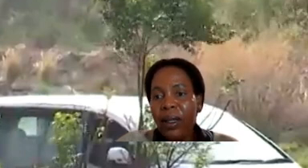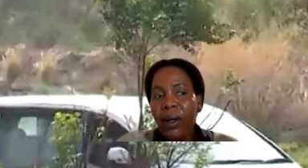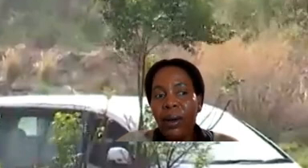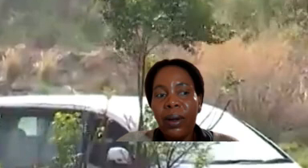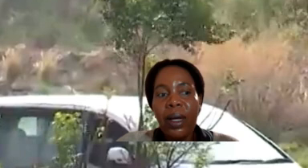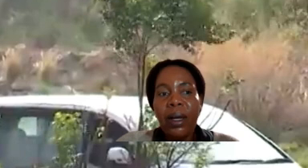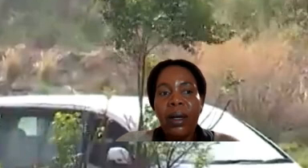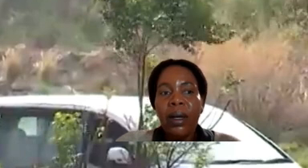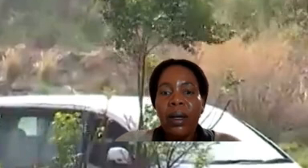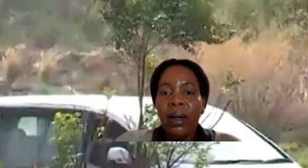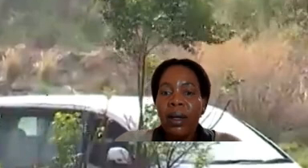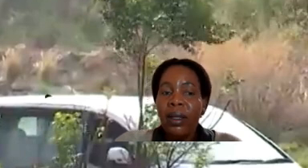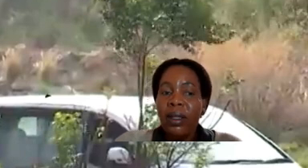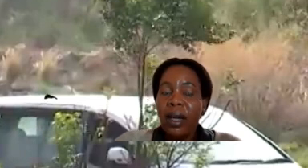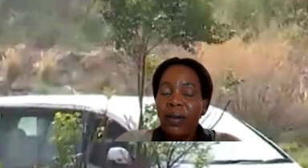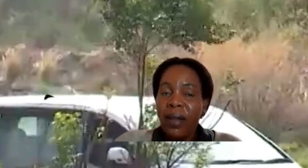these,